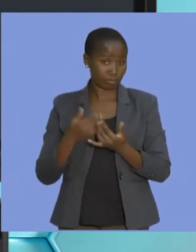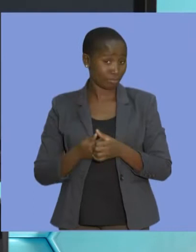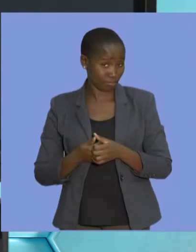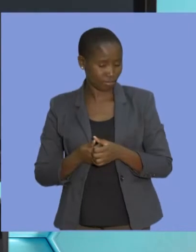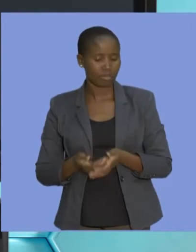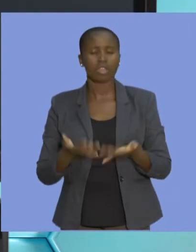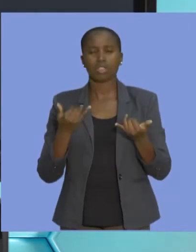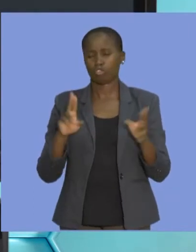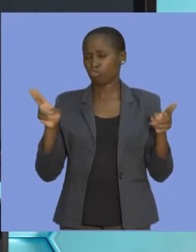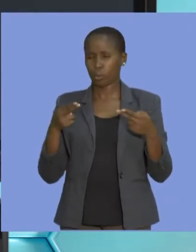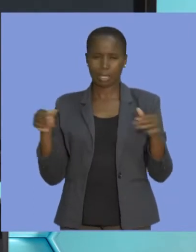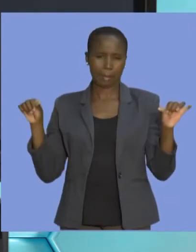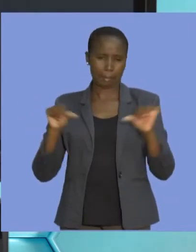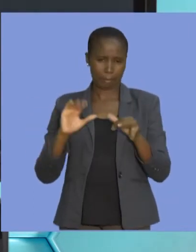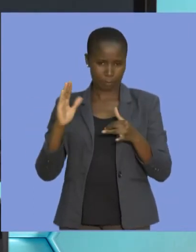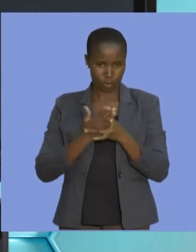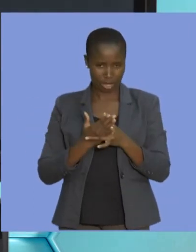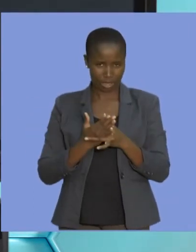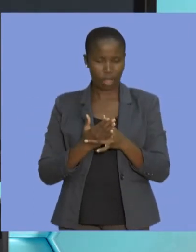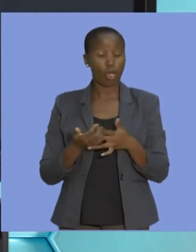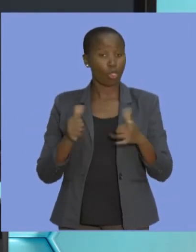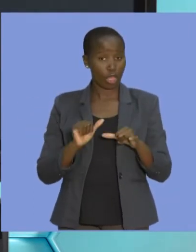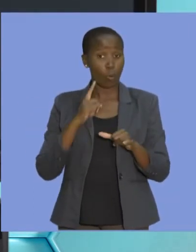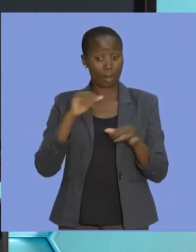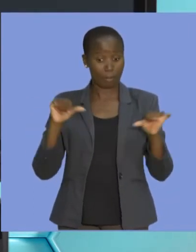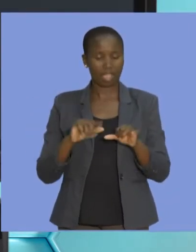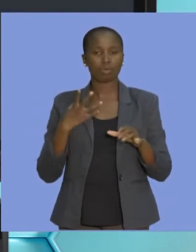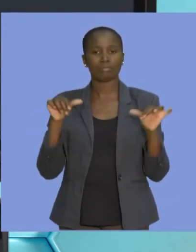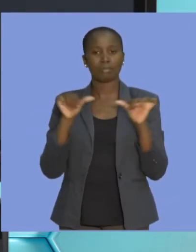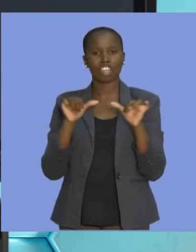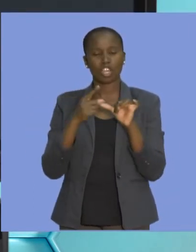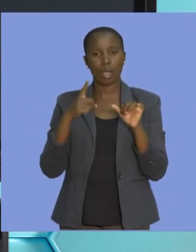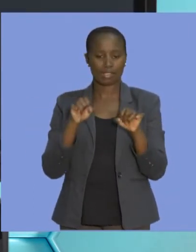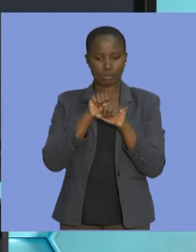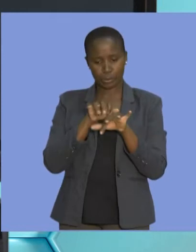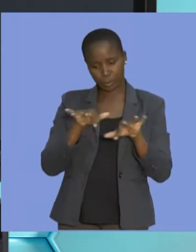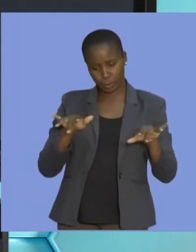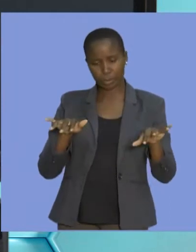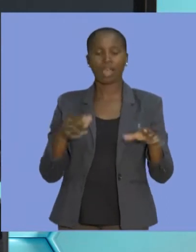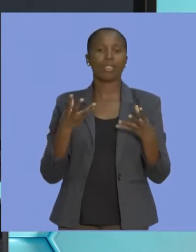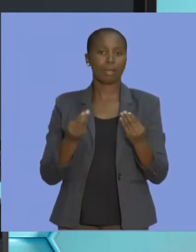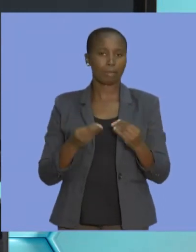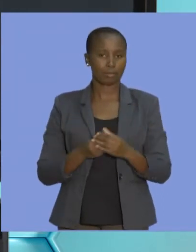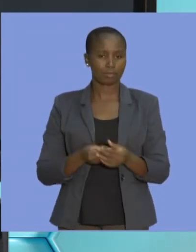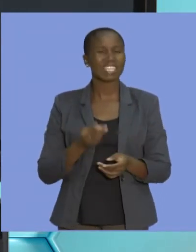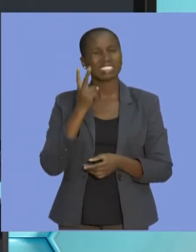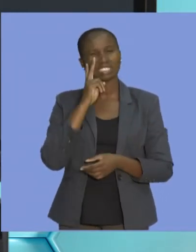here, we'll be carrying on with the measure of dispersion. See you shortly.